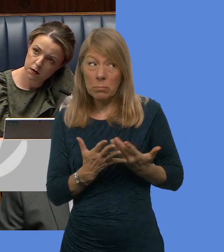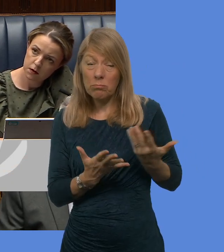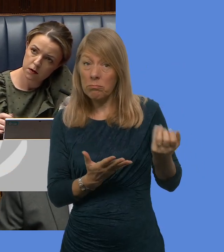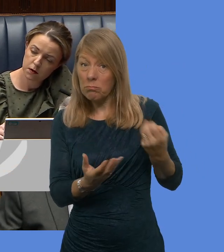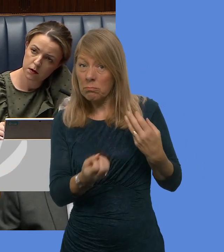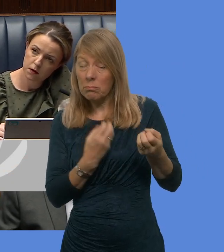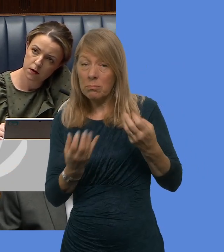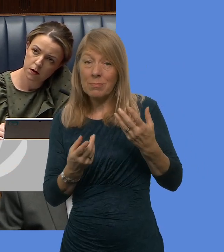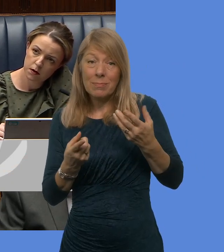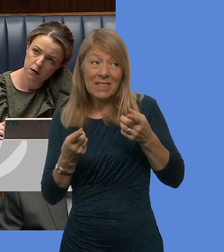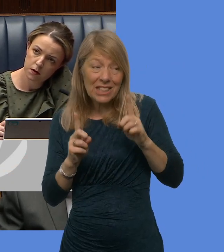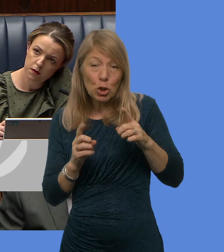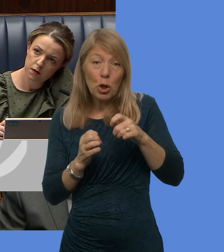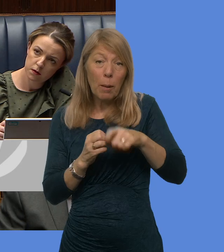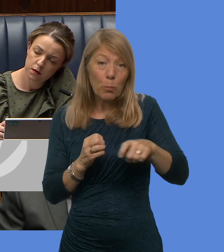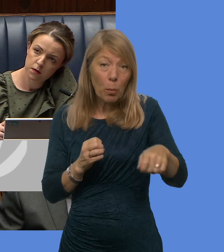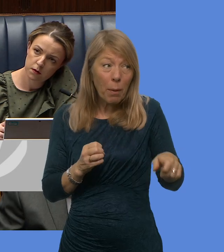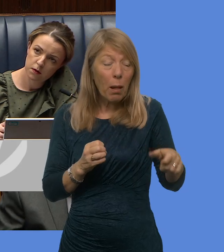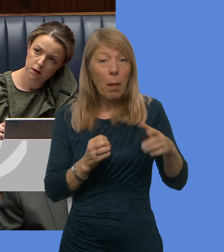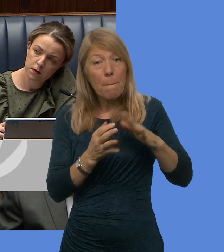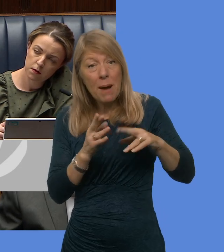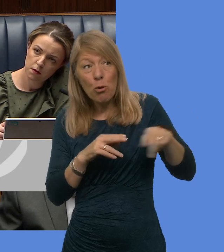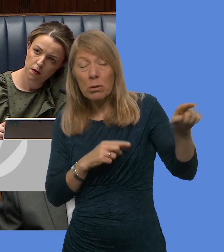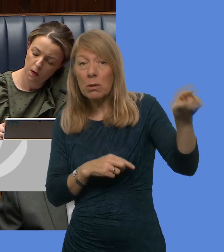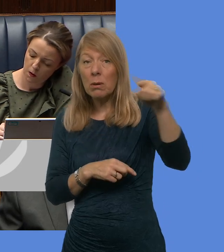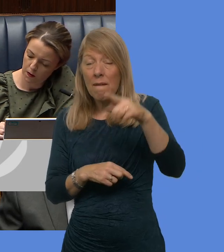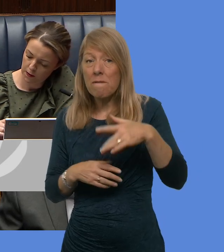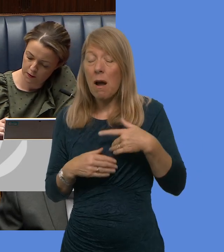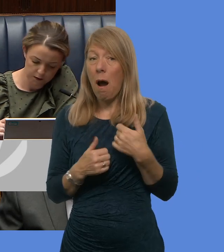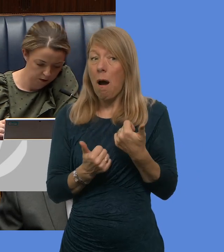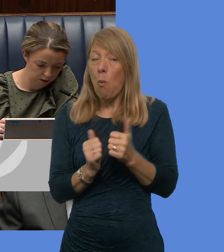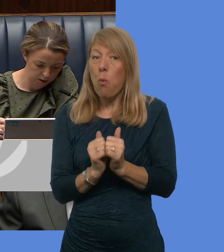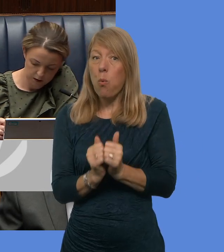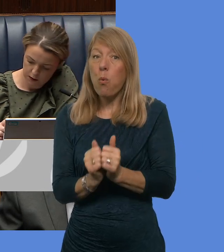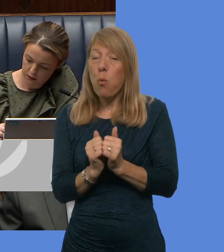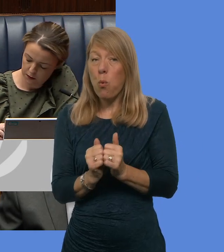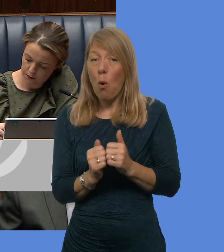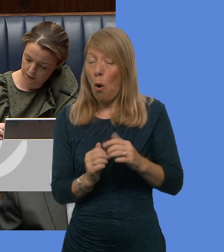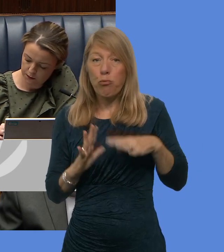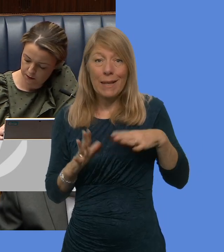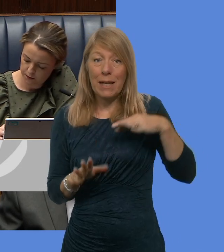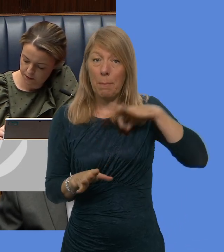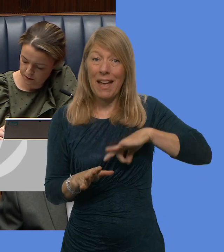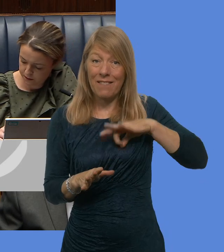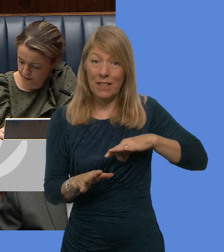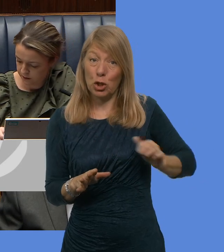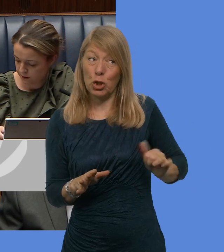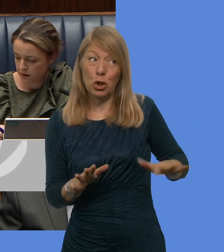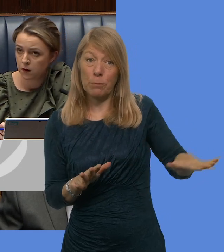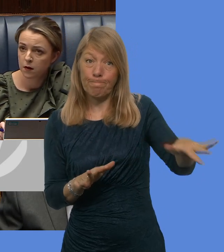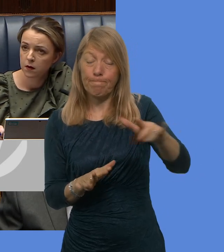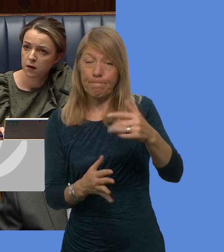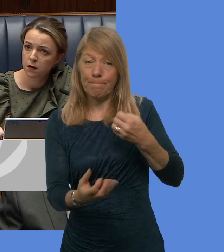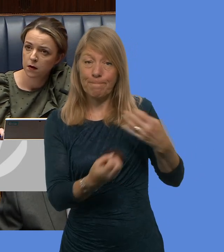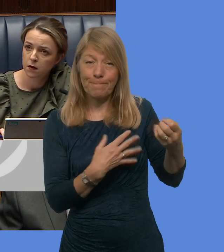about the report, it clearly has had benefits, and we as a result of the consultation and the work that has been done, we